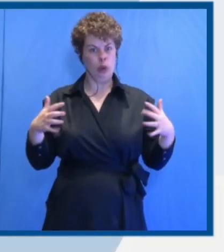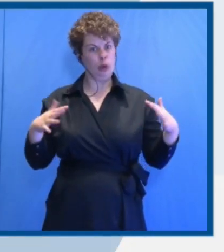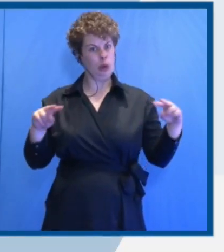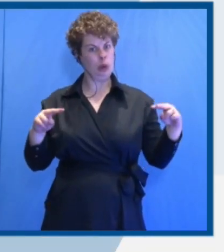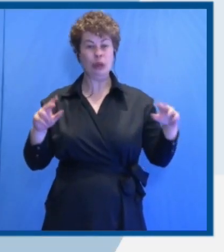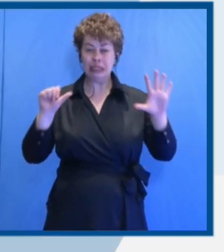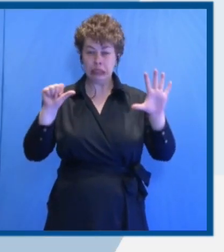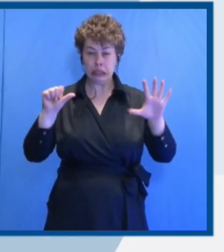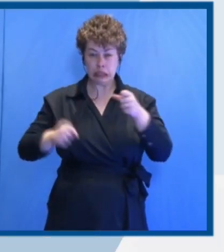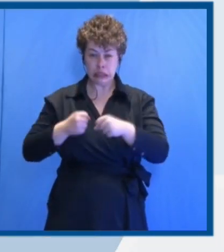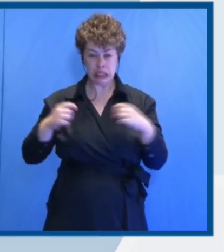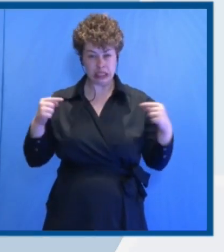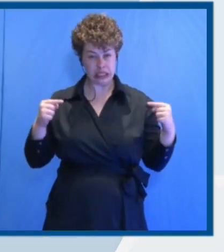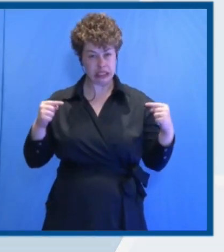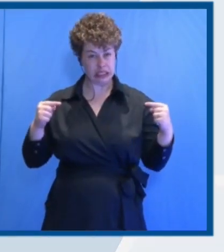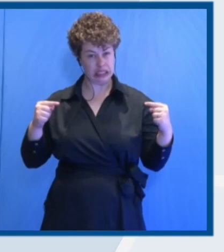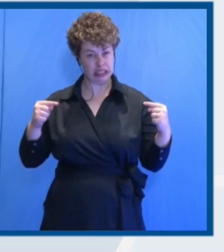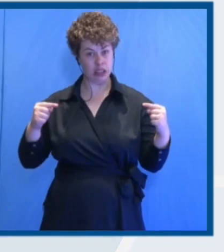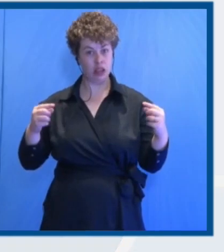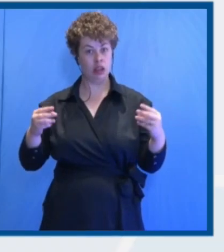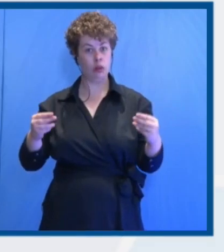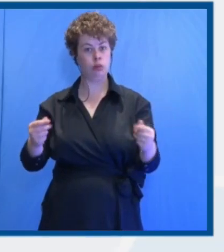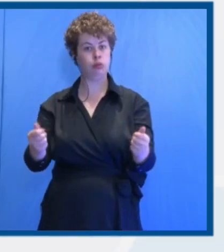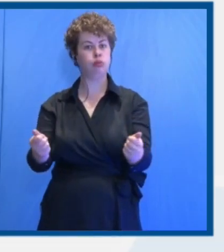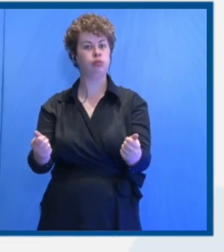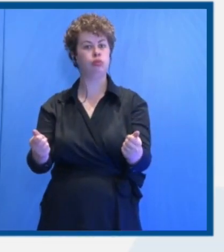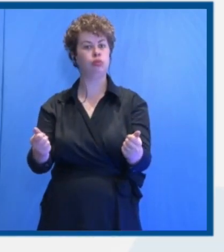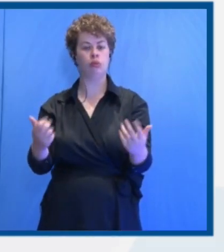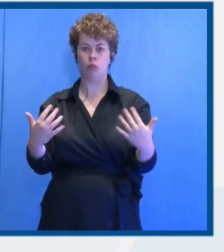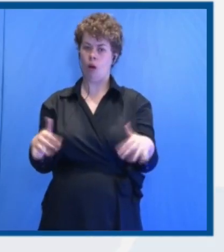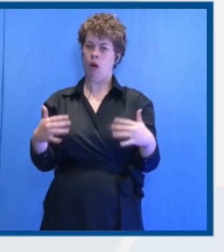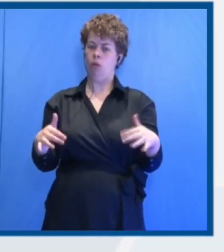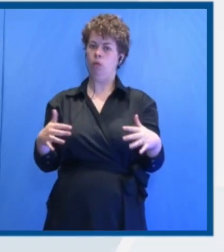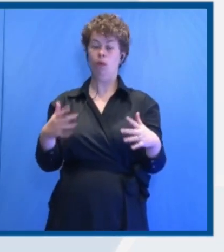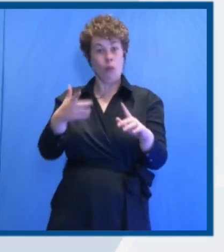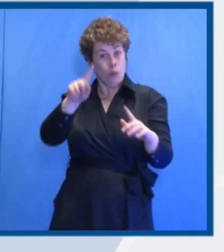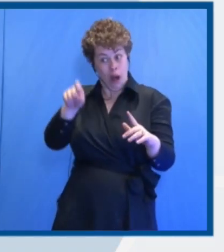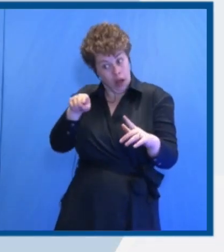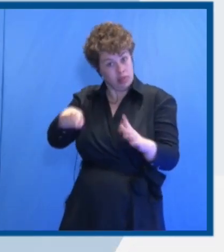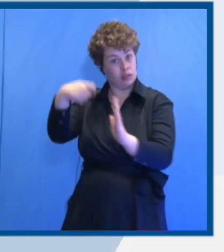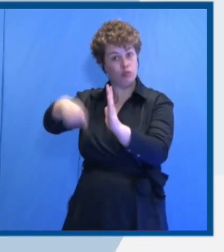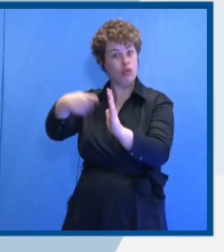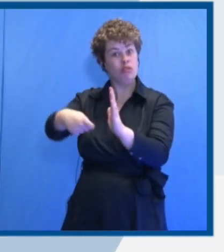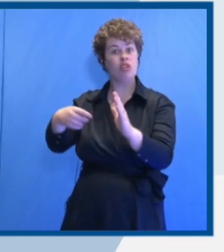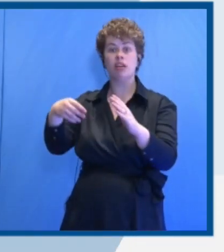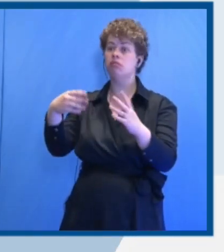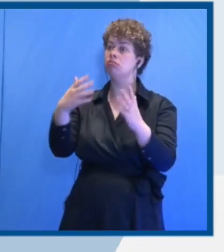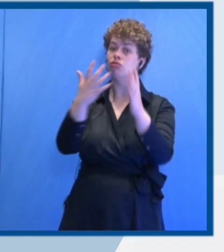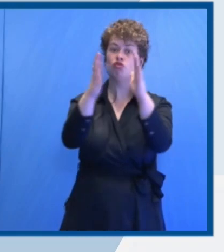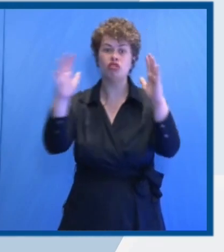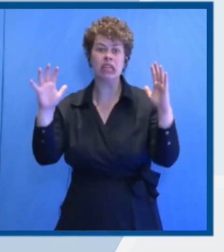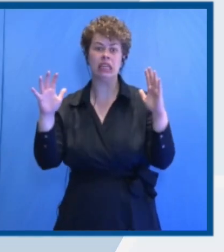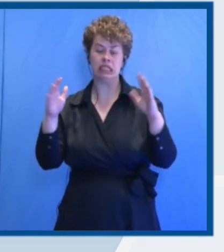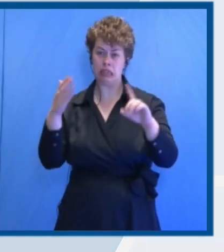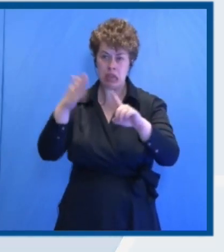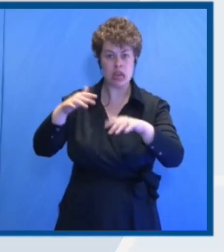years. Progressively, there is reduced tension between pastoralists and farmers, significantly linked to these approaches and these solutions. This